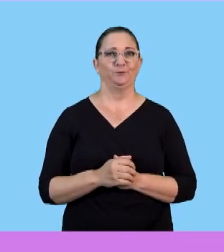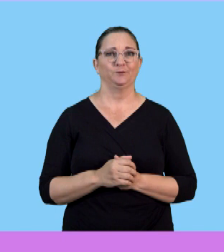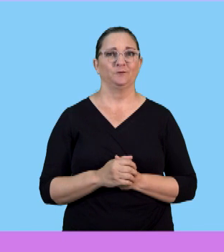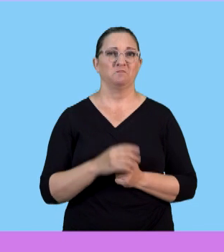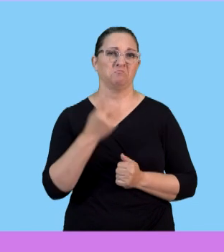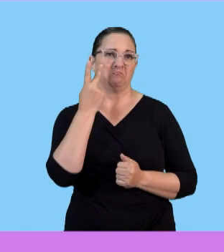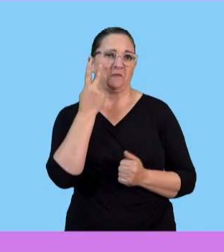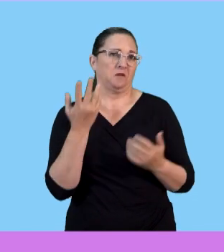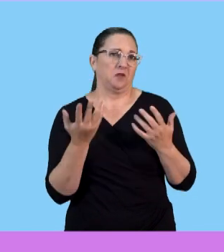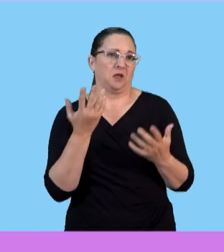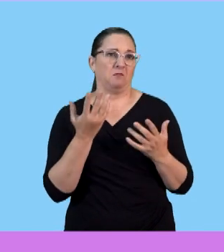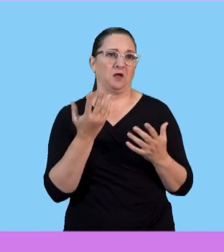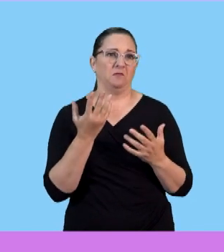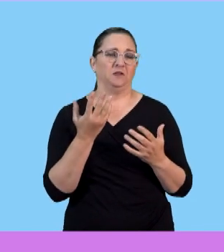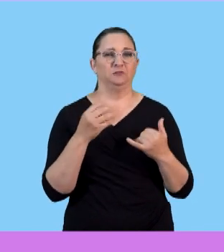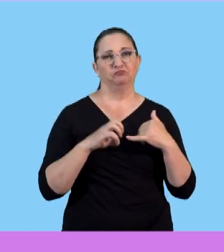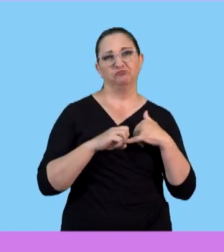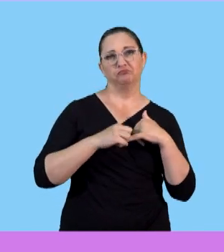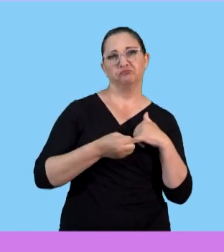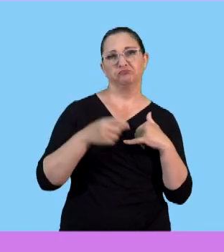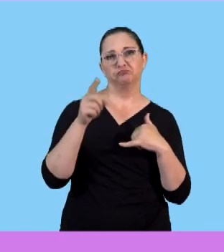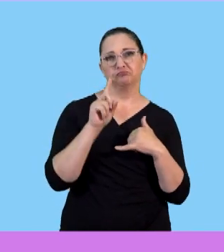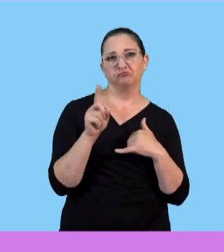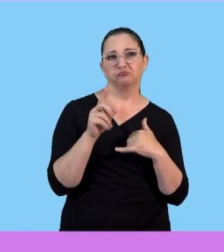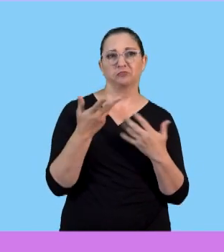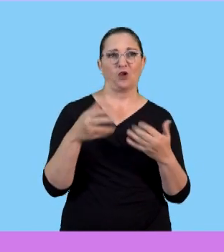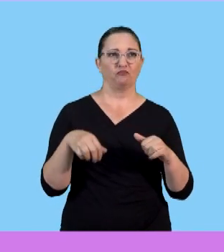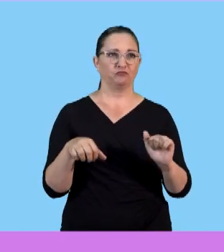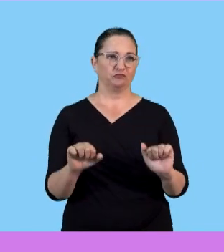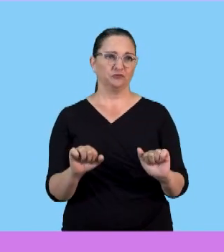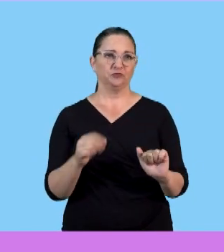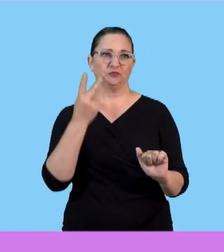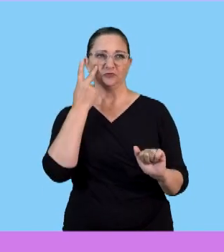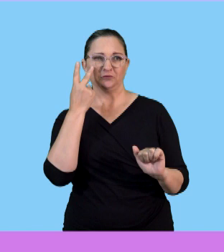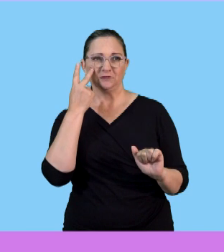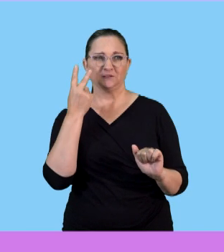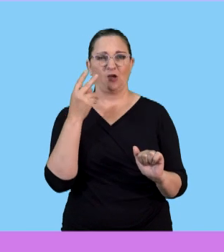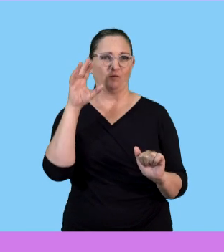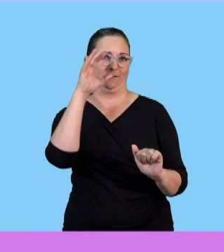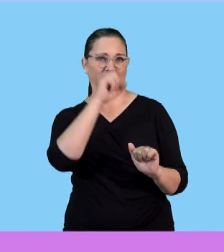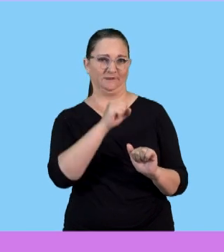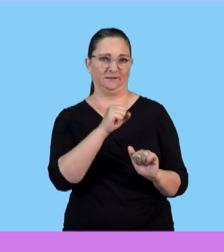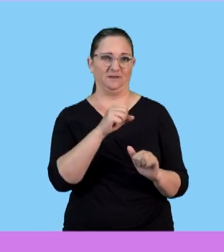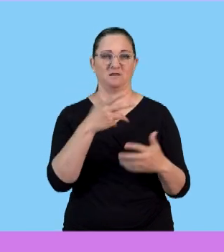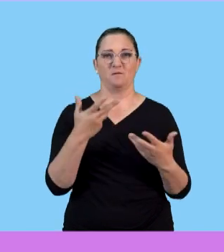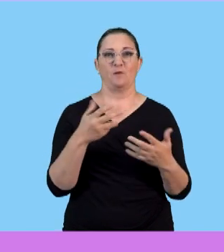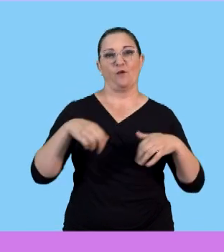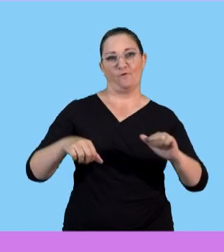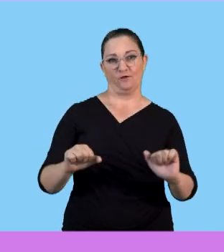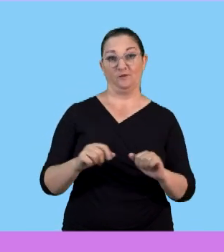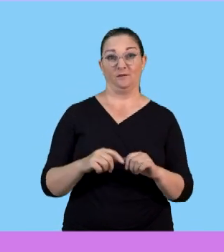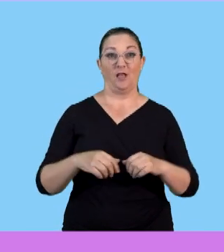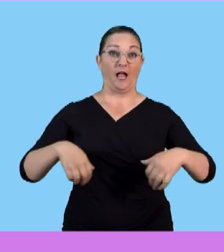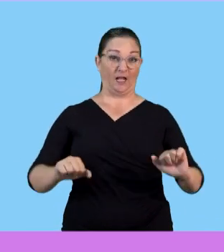and estimate some of the furniture's length and width. Now, let's start with